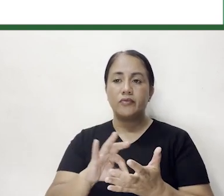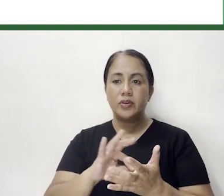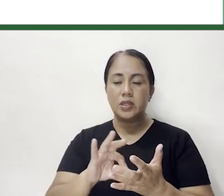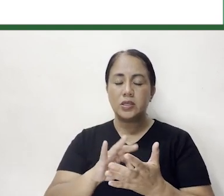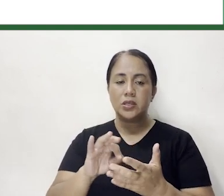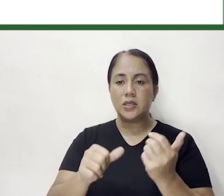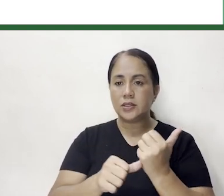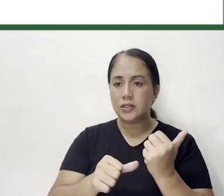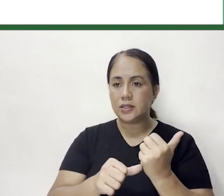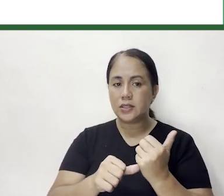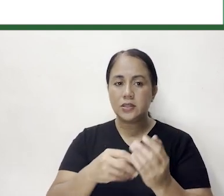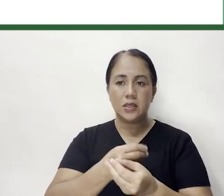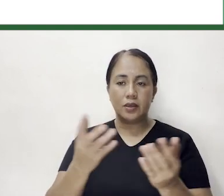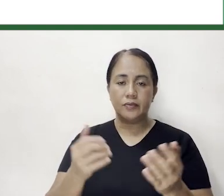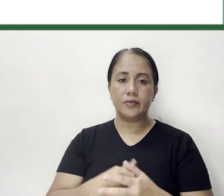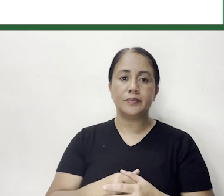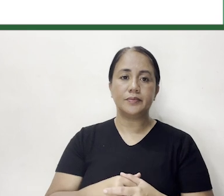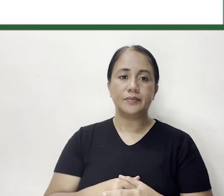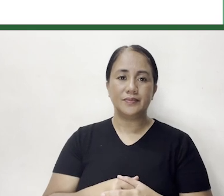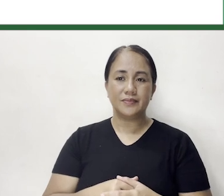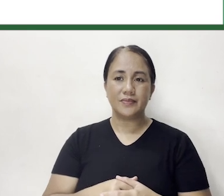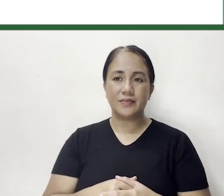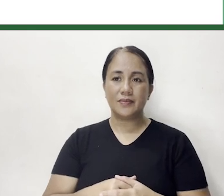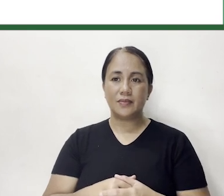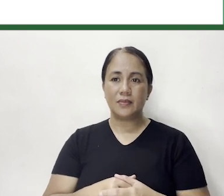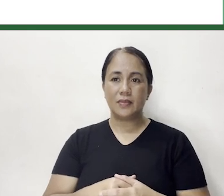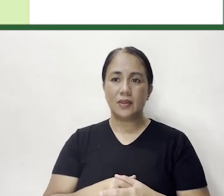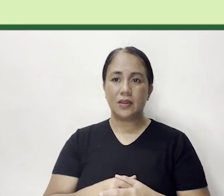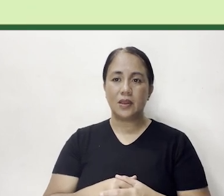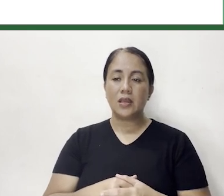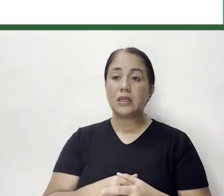with disabilities in the financial assistance they gave.